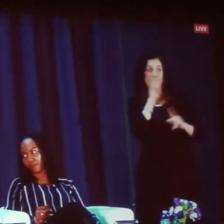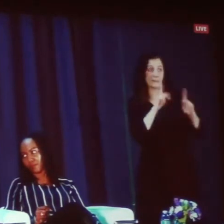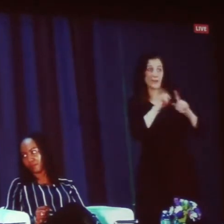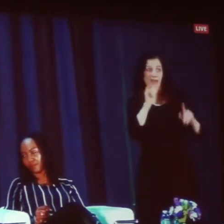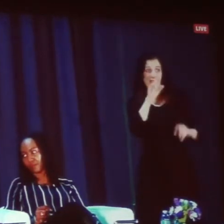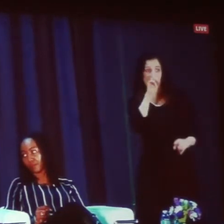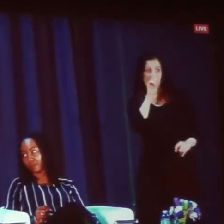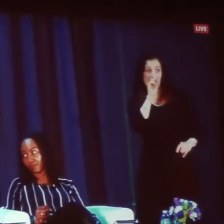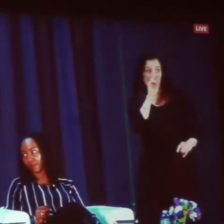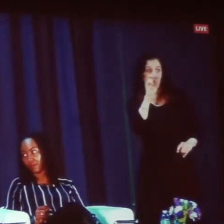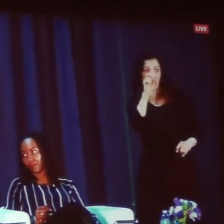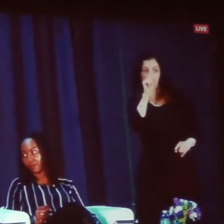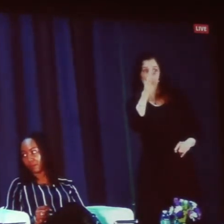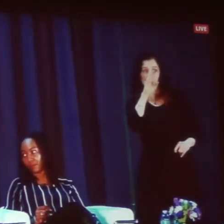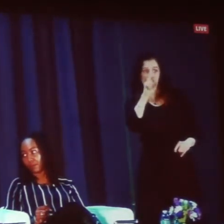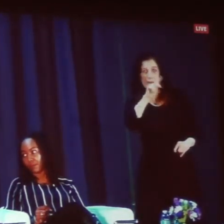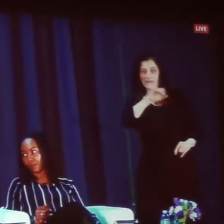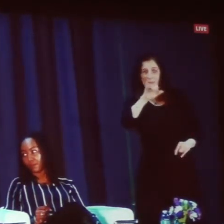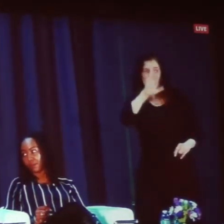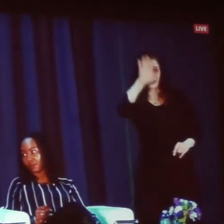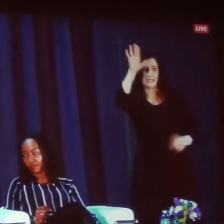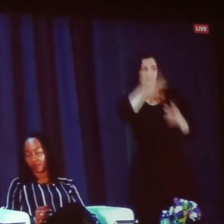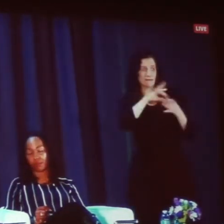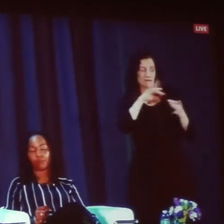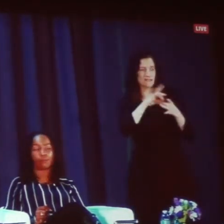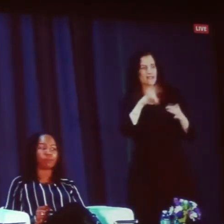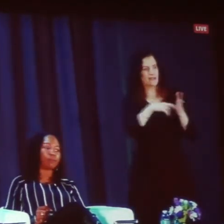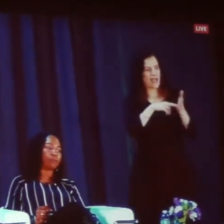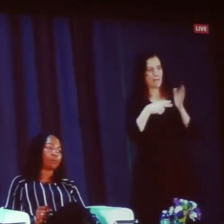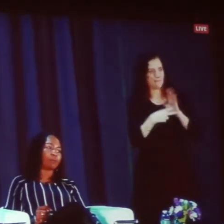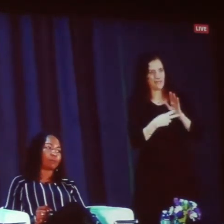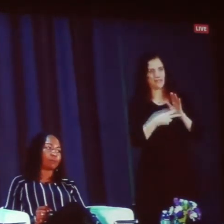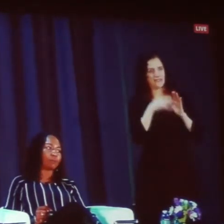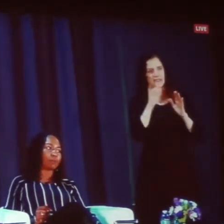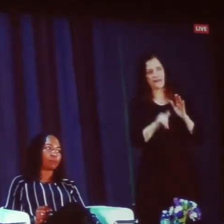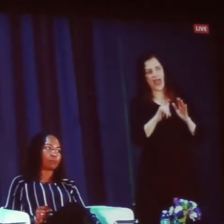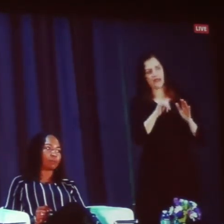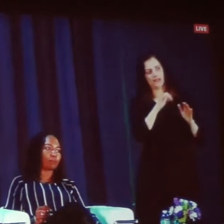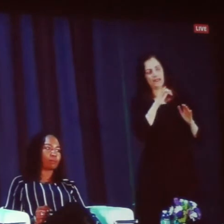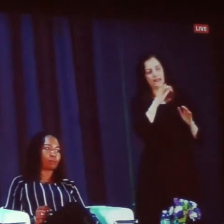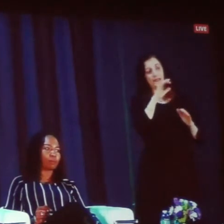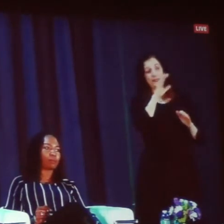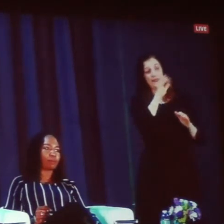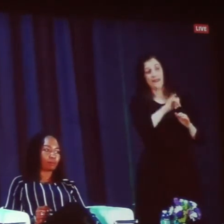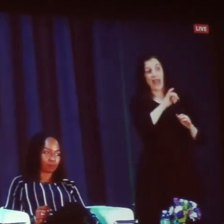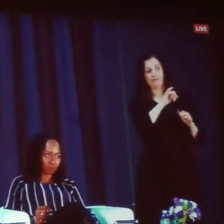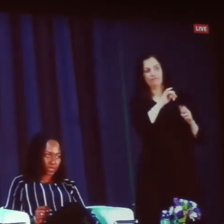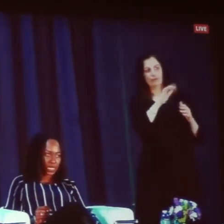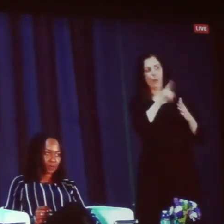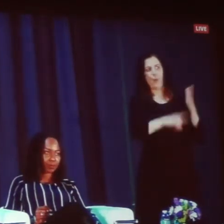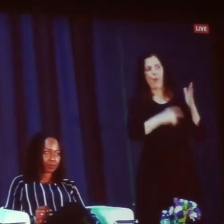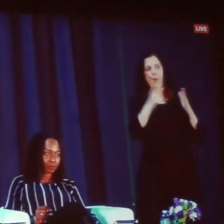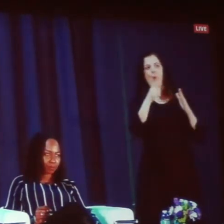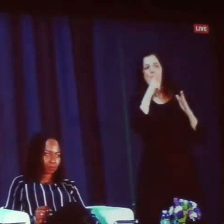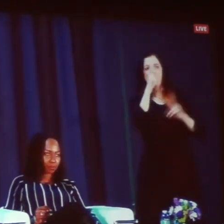Trump, right? So what that shows me is that that movement is well organized, it's well funded,